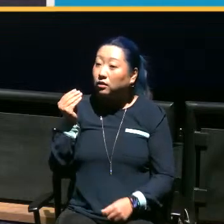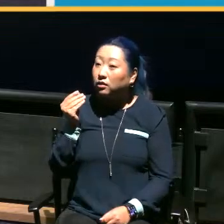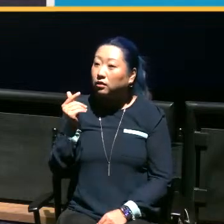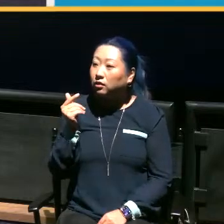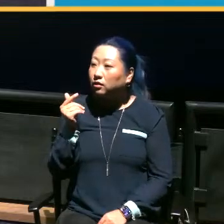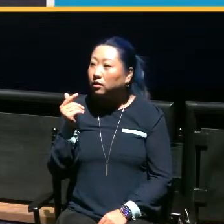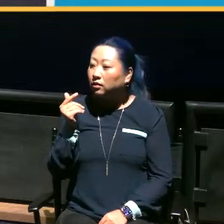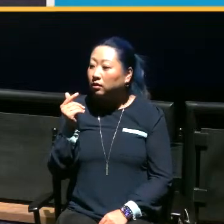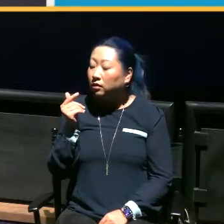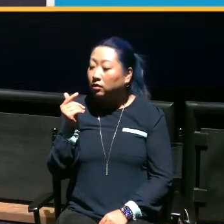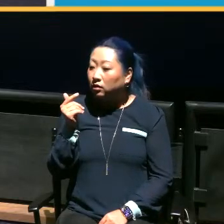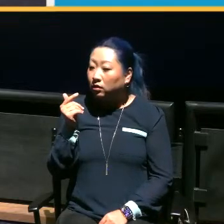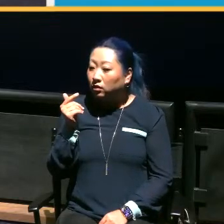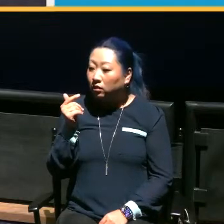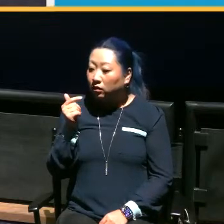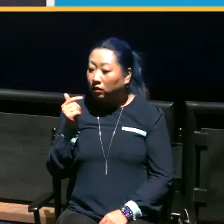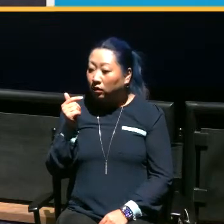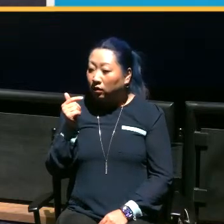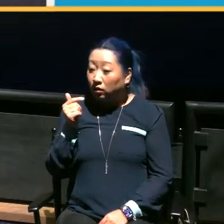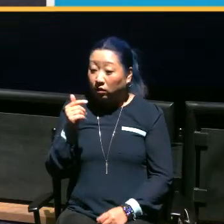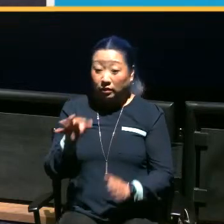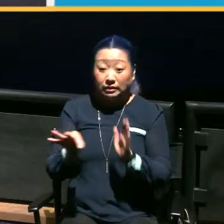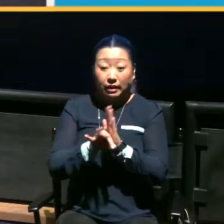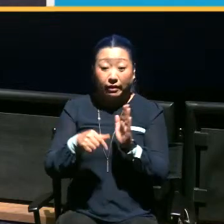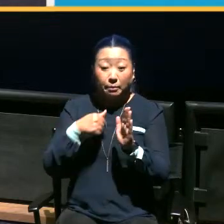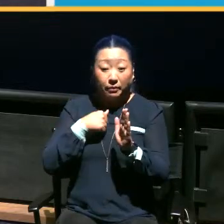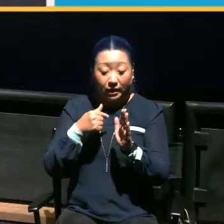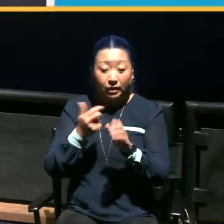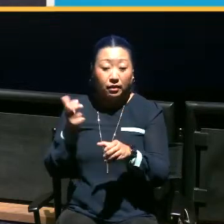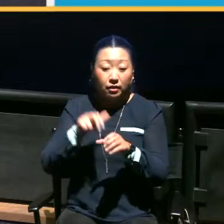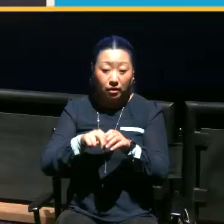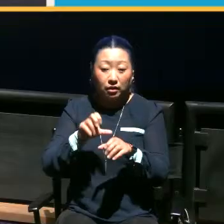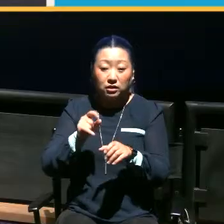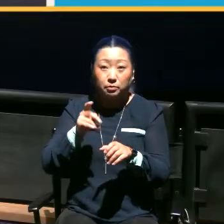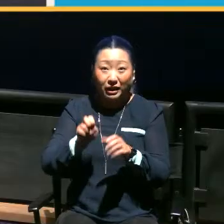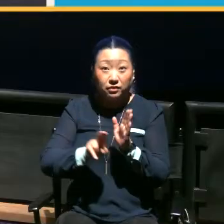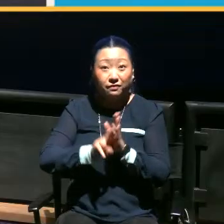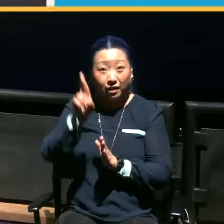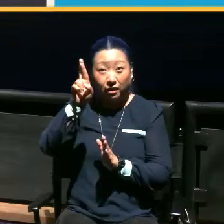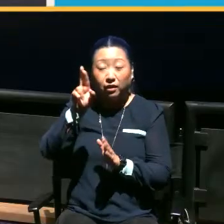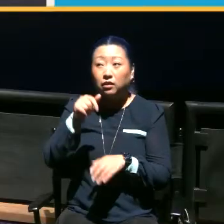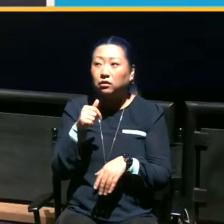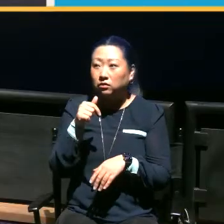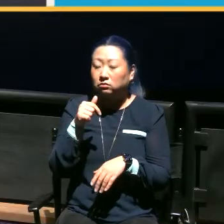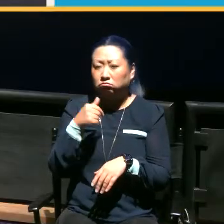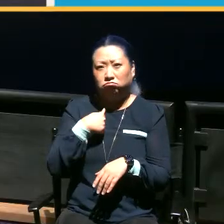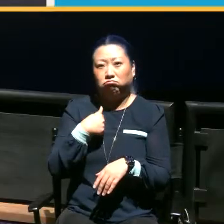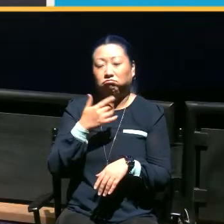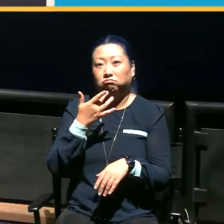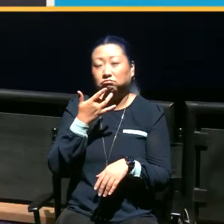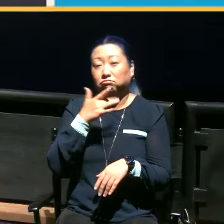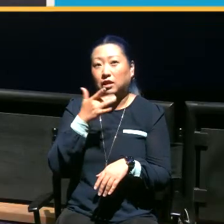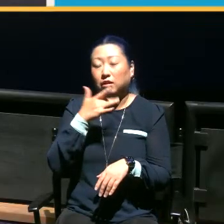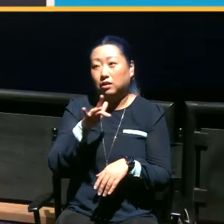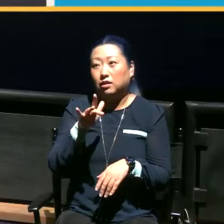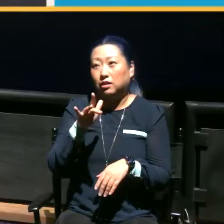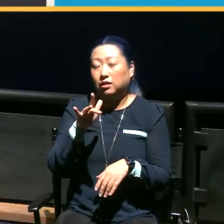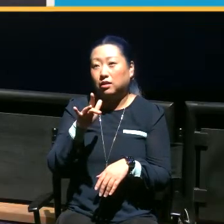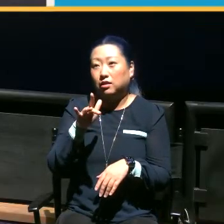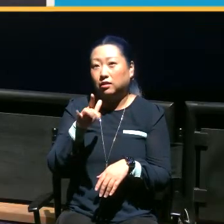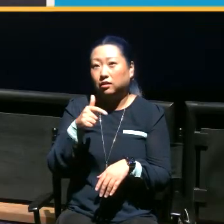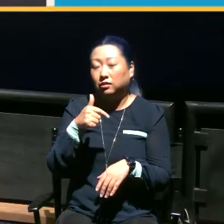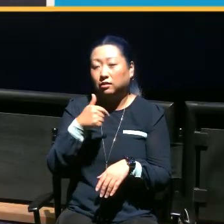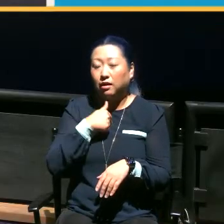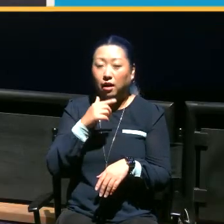I was selected to be on a space flight, I was sent very luckily to